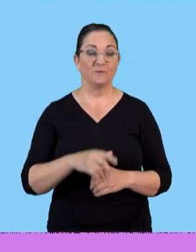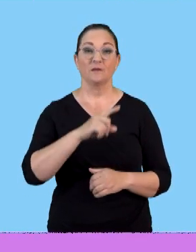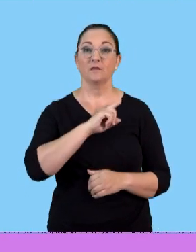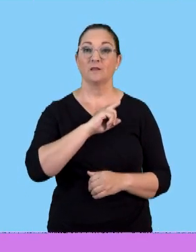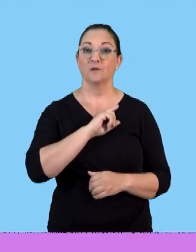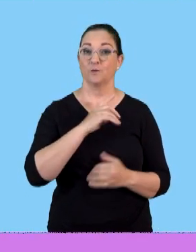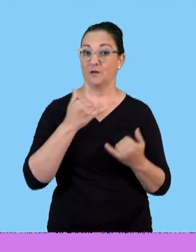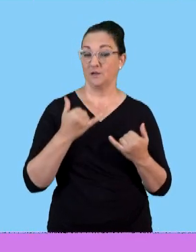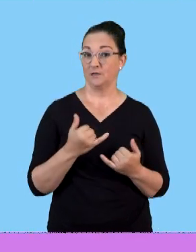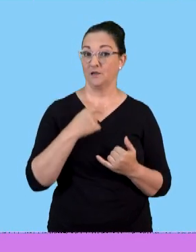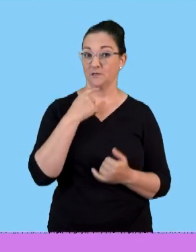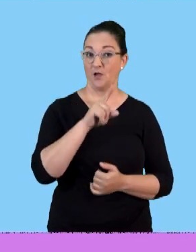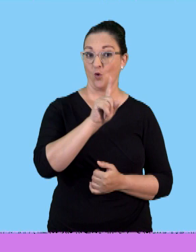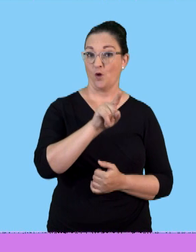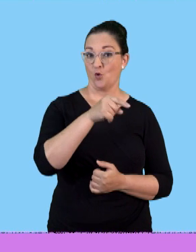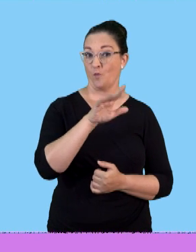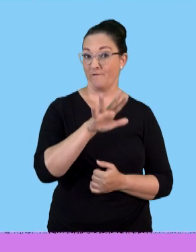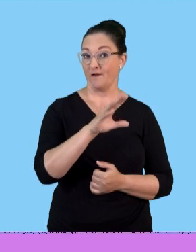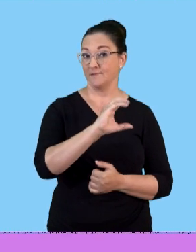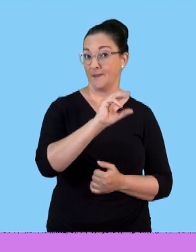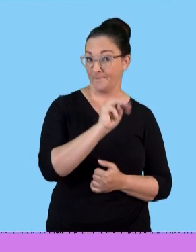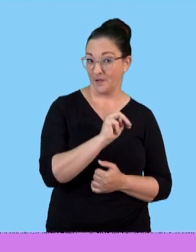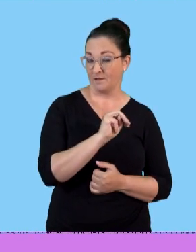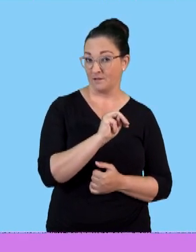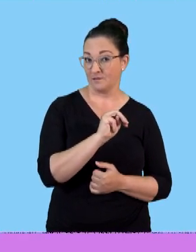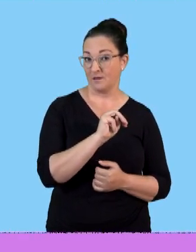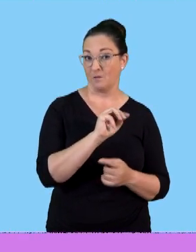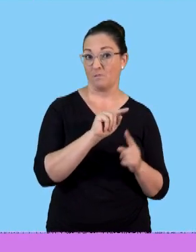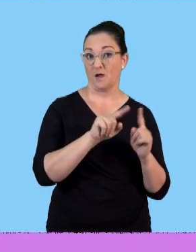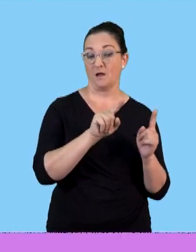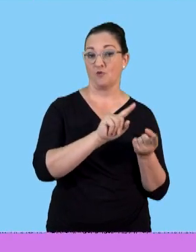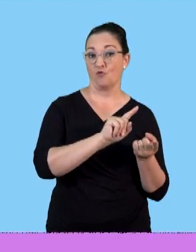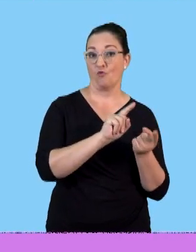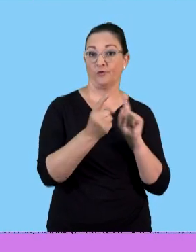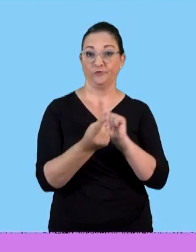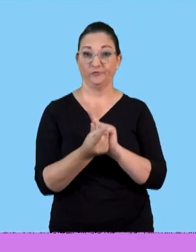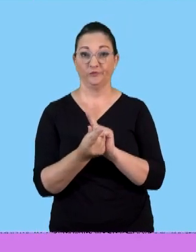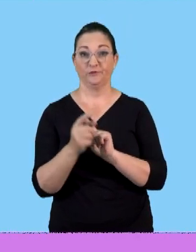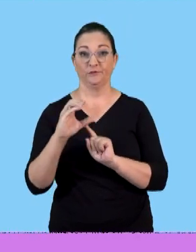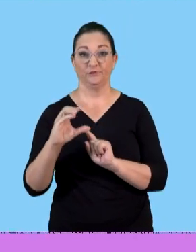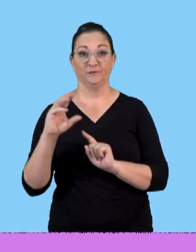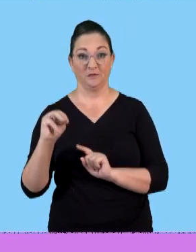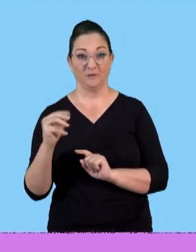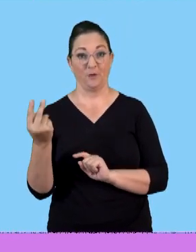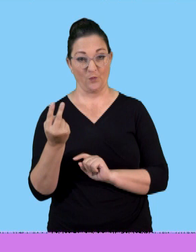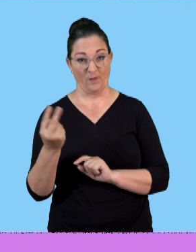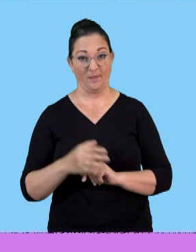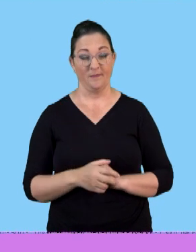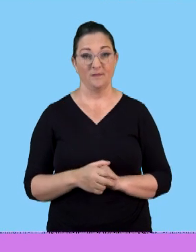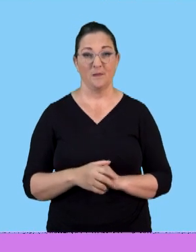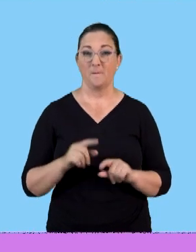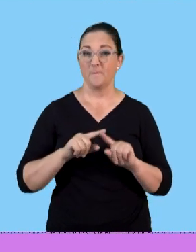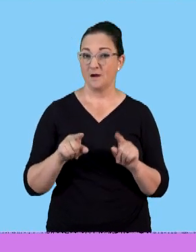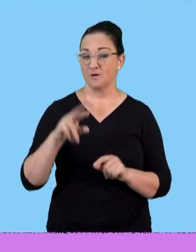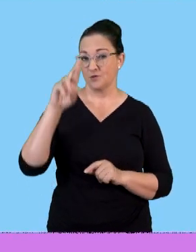therefore, I will then keep the 1,5 centimeters, and I'll convert this to centimeters as well. Now